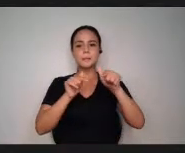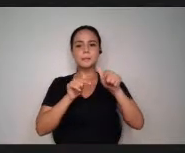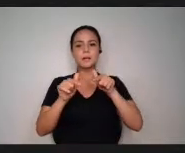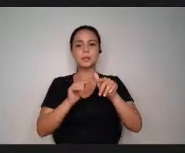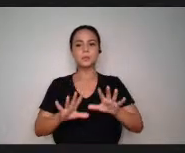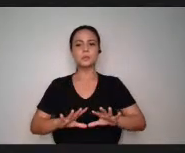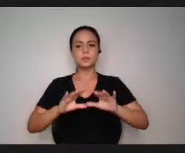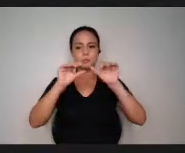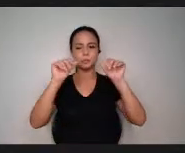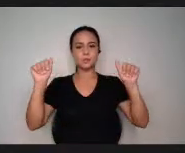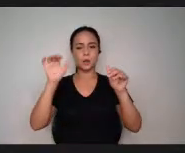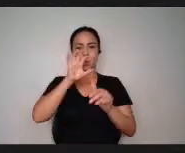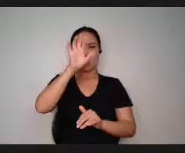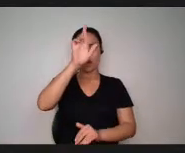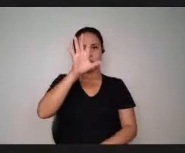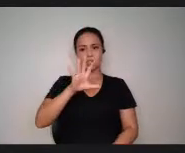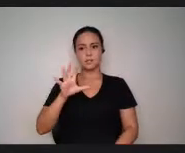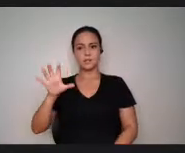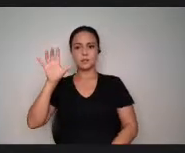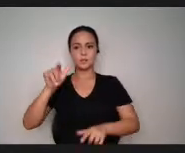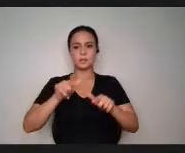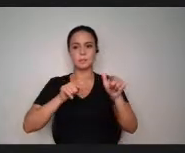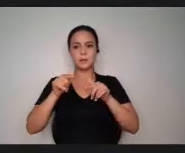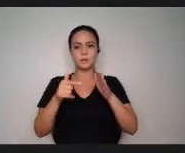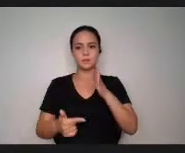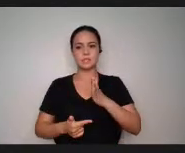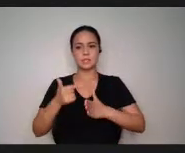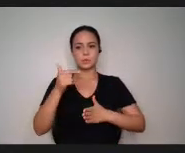a labor judge, and